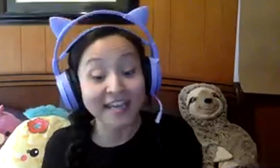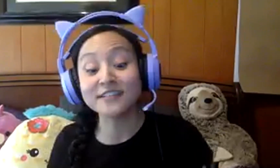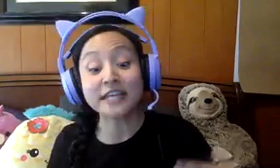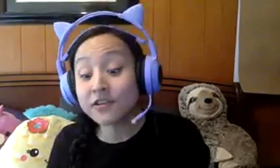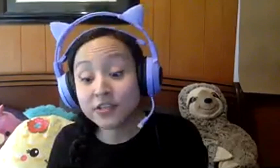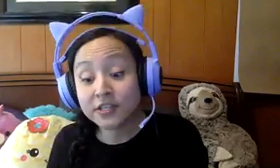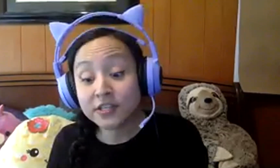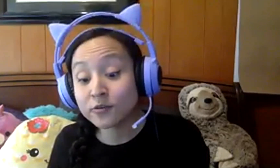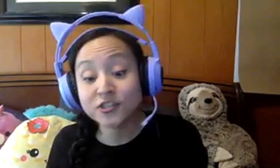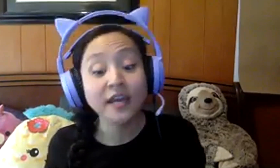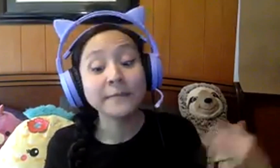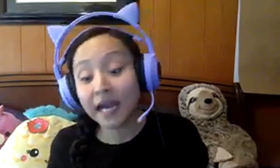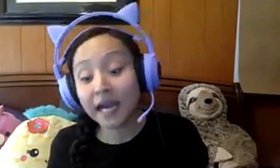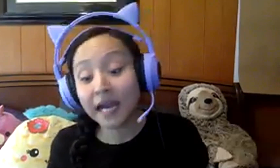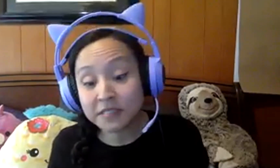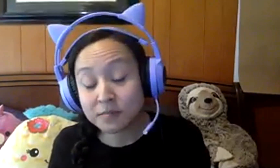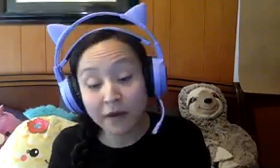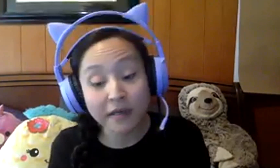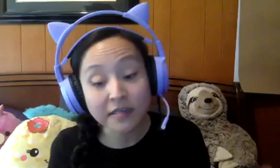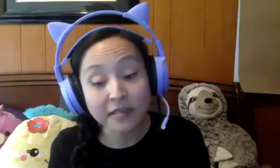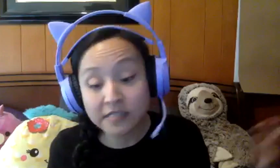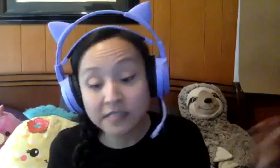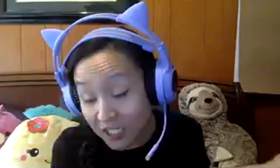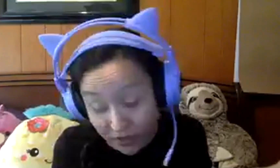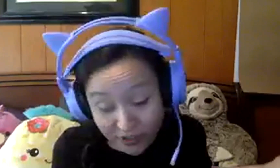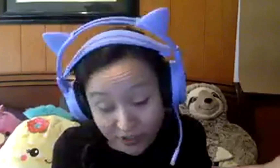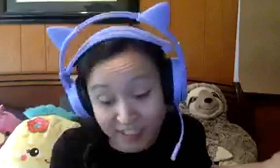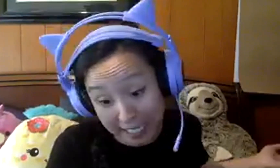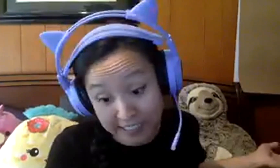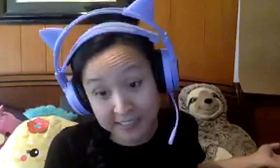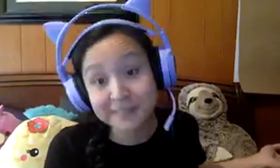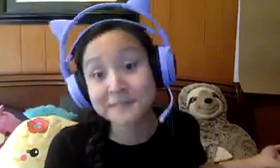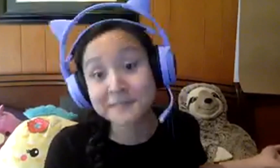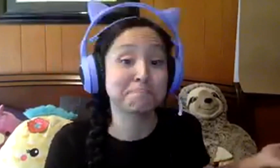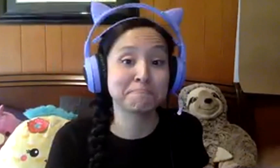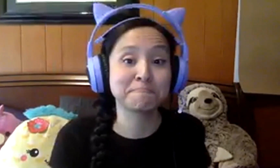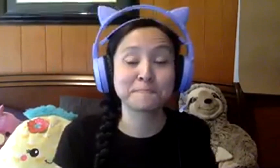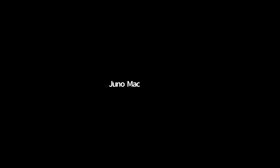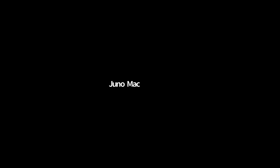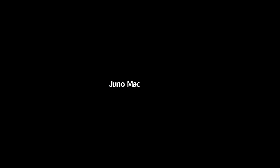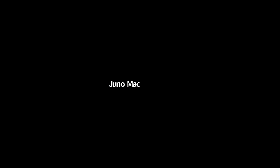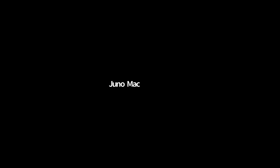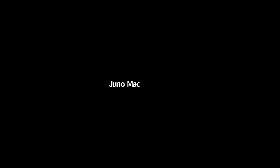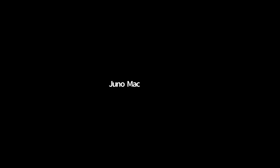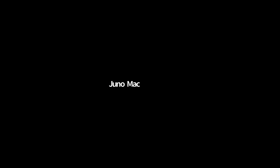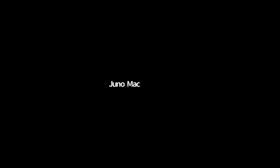Okay, technically under the couch, behind the pizza box, next to the 2013 taxes.